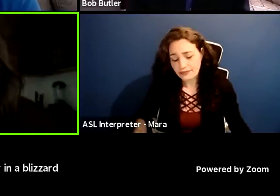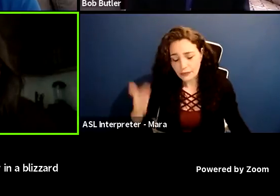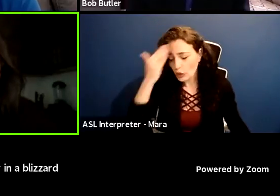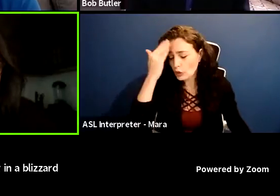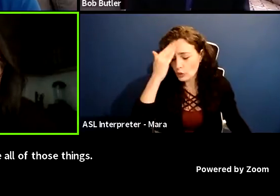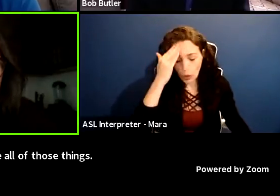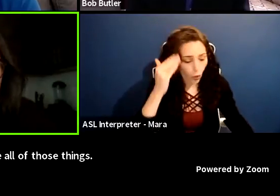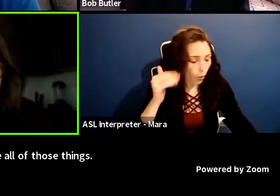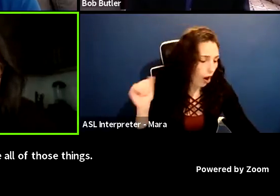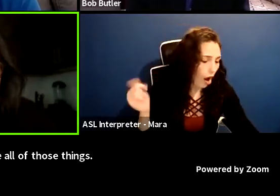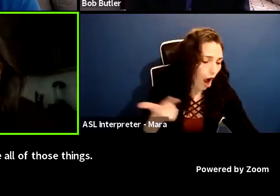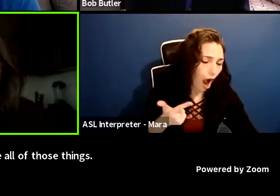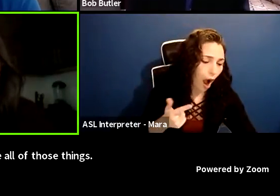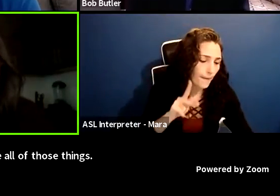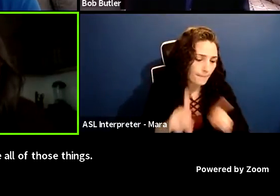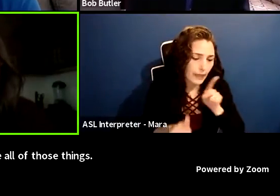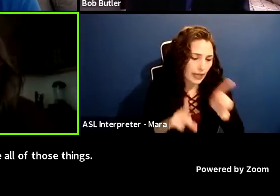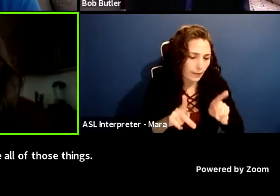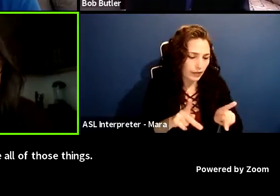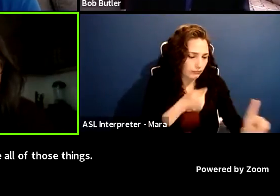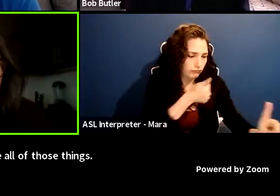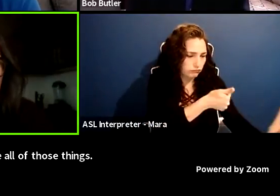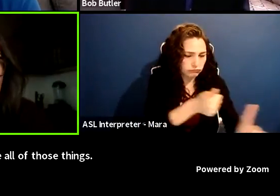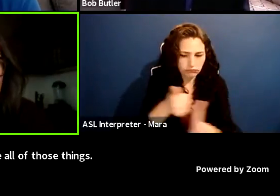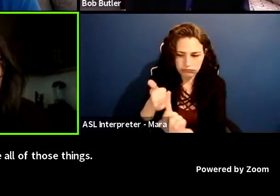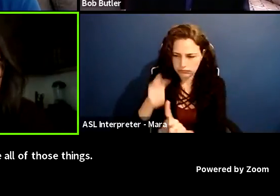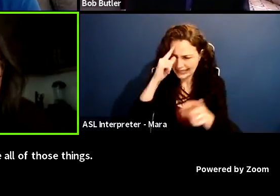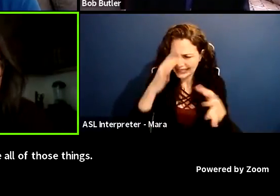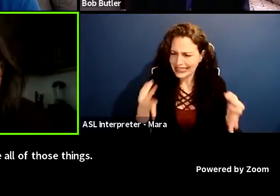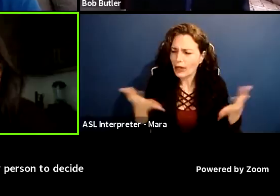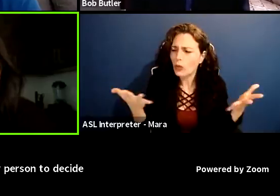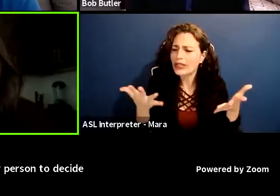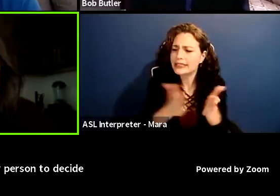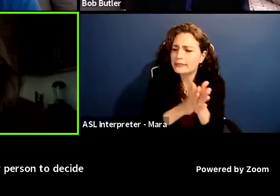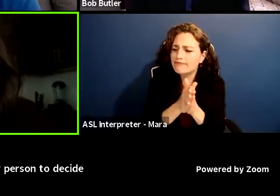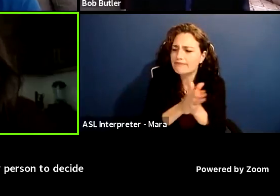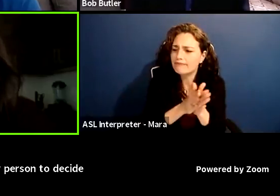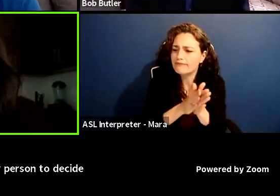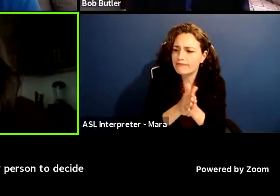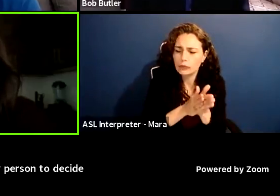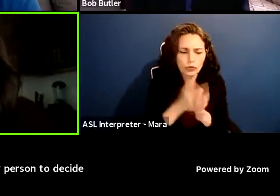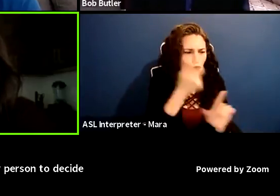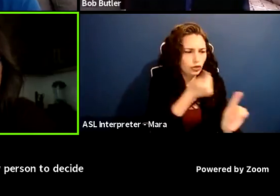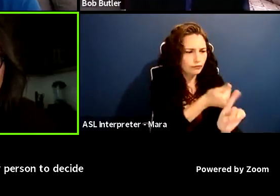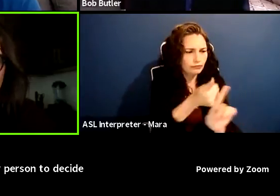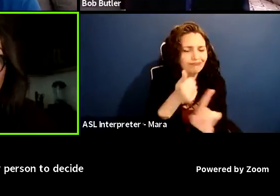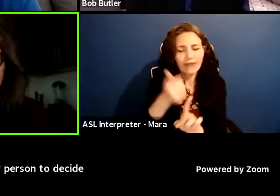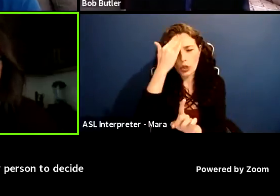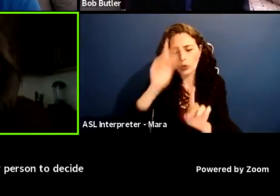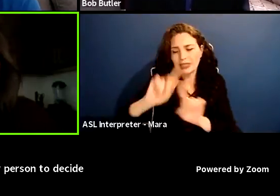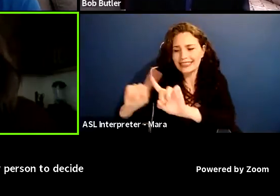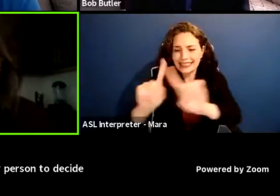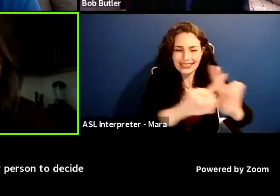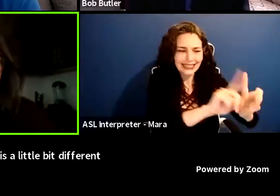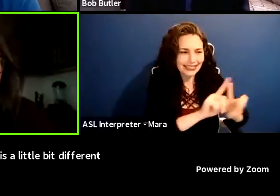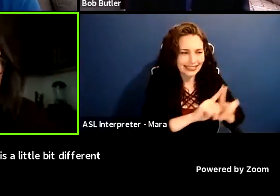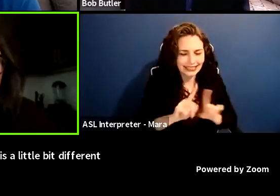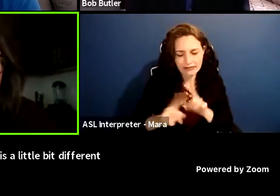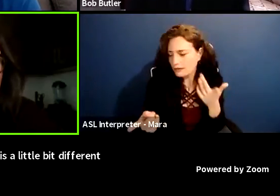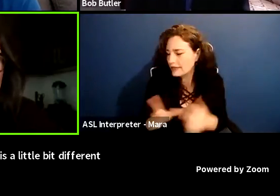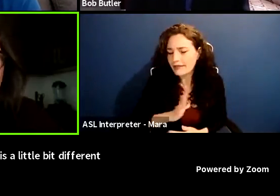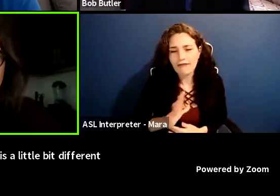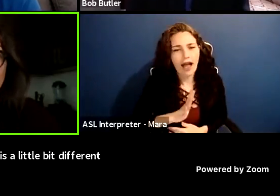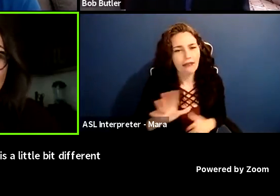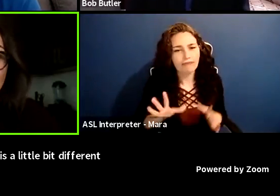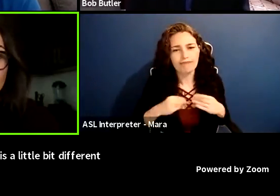decide really what motivates you. And I think that it is a little bit different for everybody. And, it's okay. I guess if a lot of